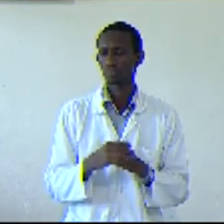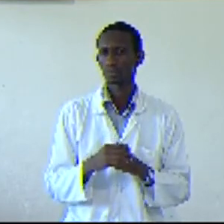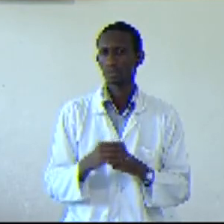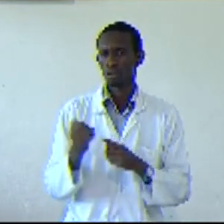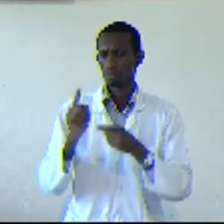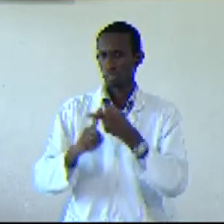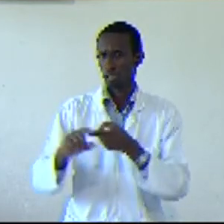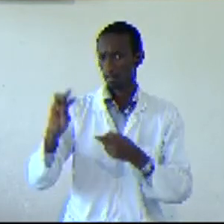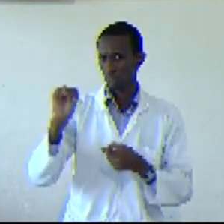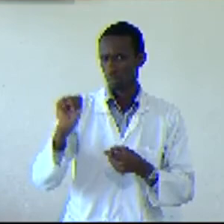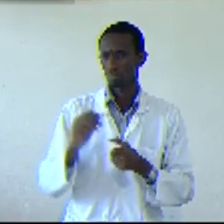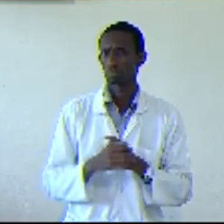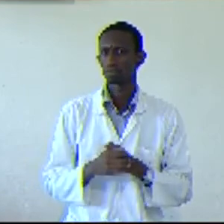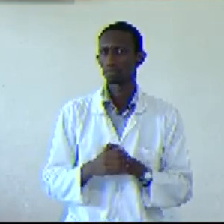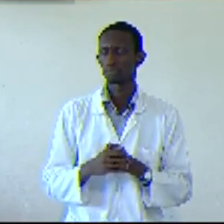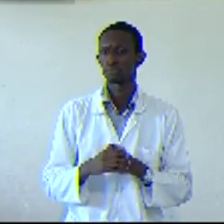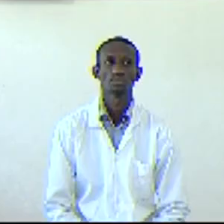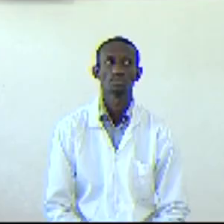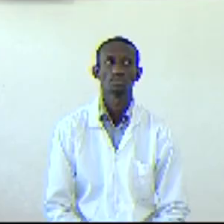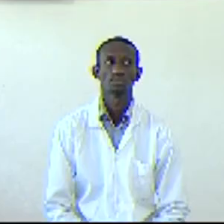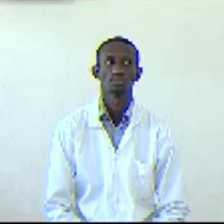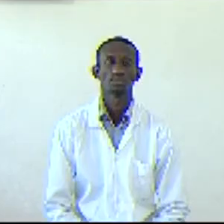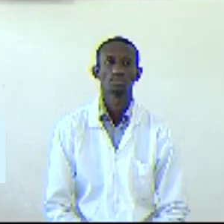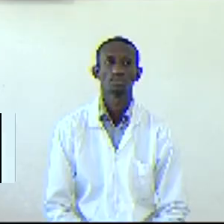this is the M2 V2.